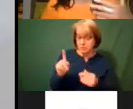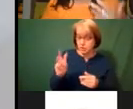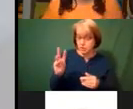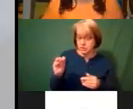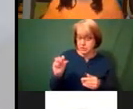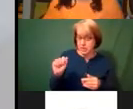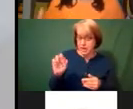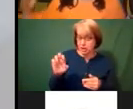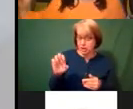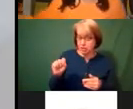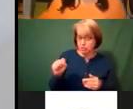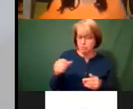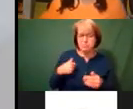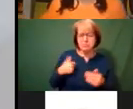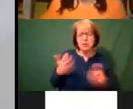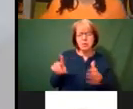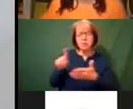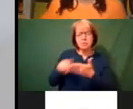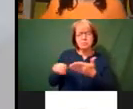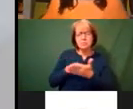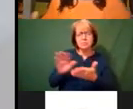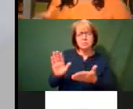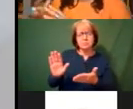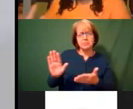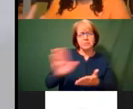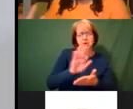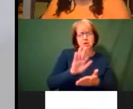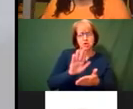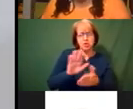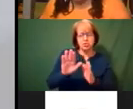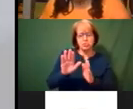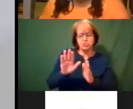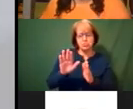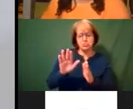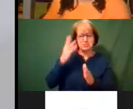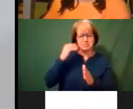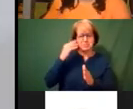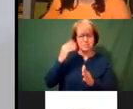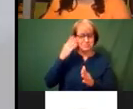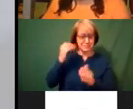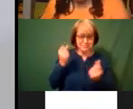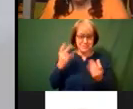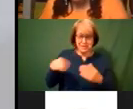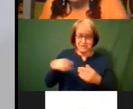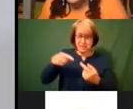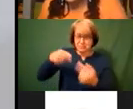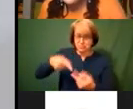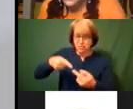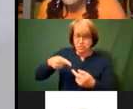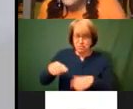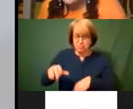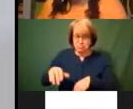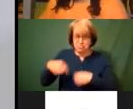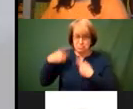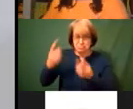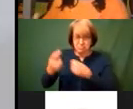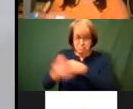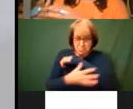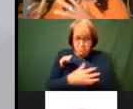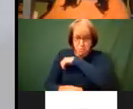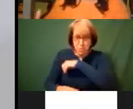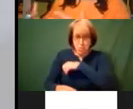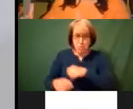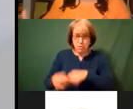because many of them didn't want to leave where they were coming from. They were having issues over land. Many of them were poor and starving. I